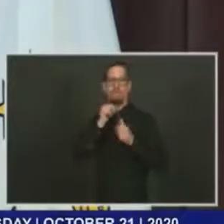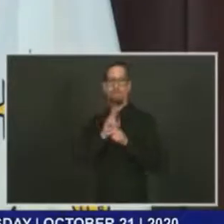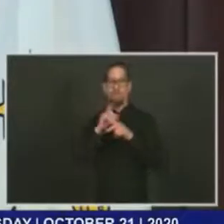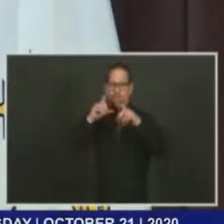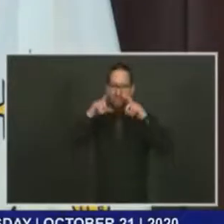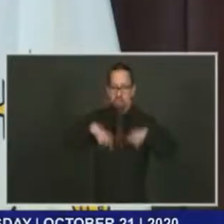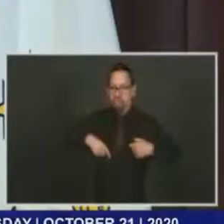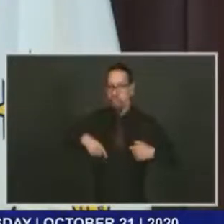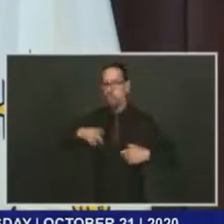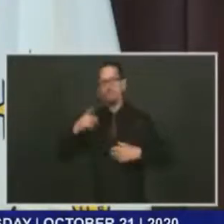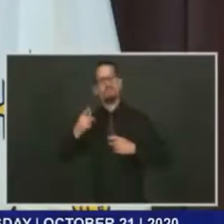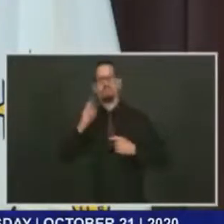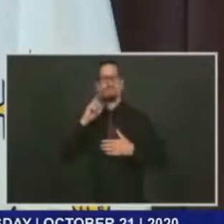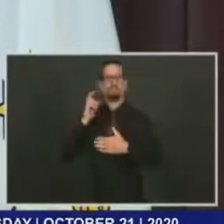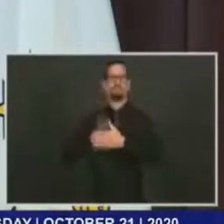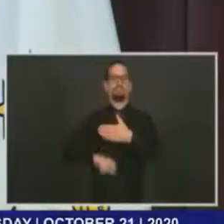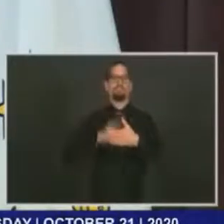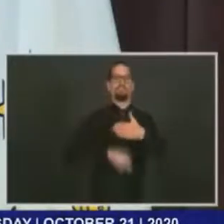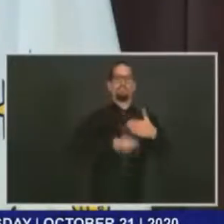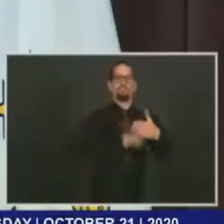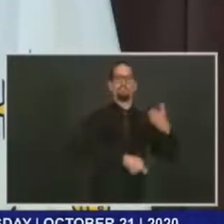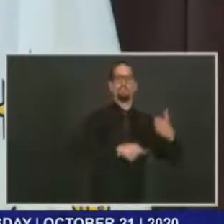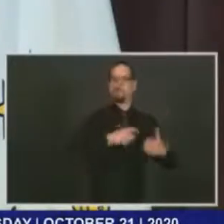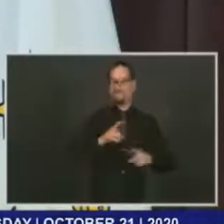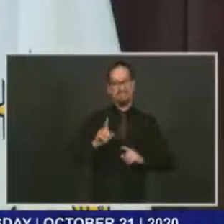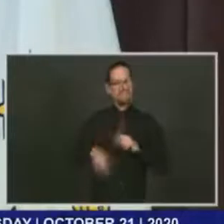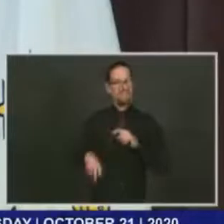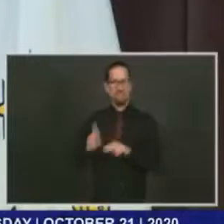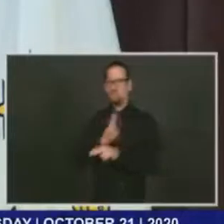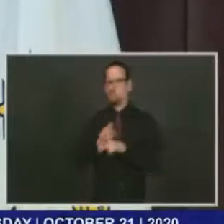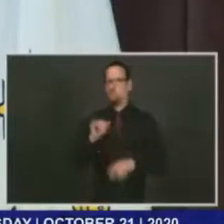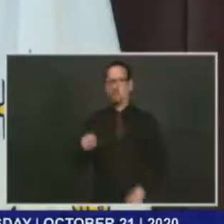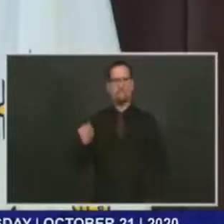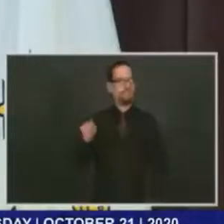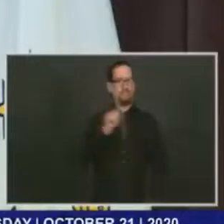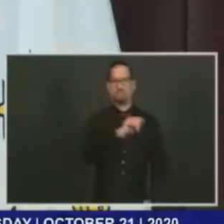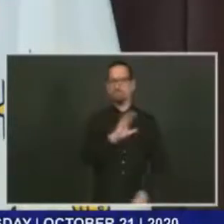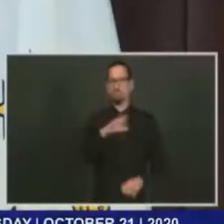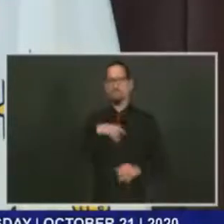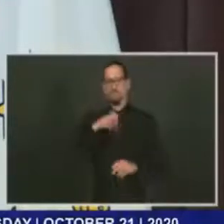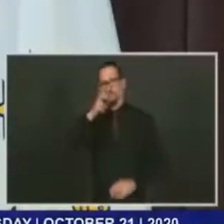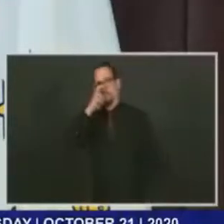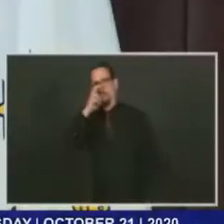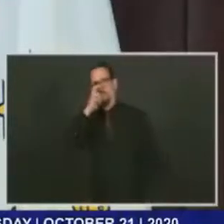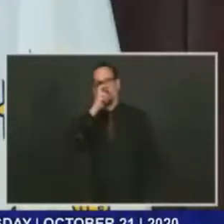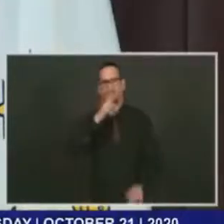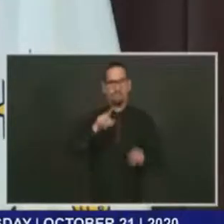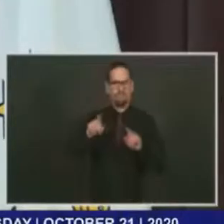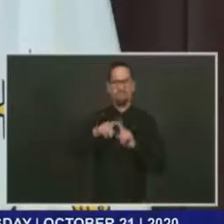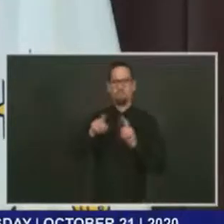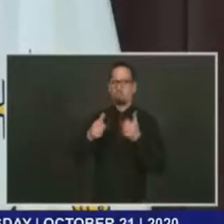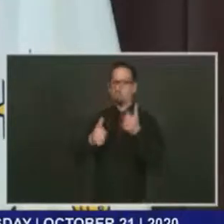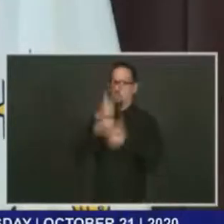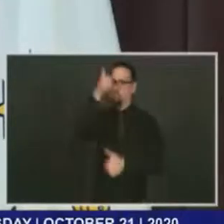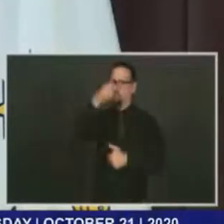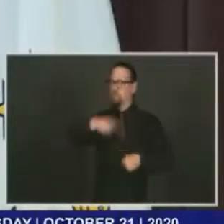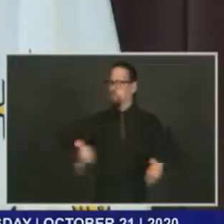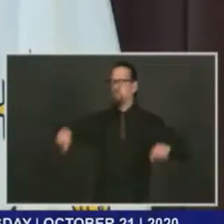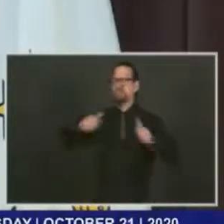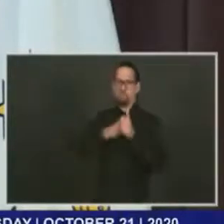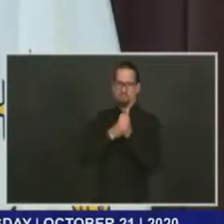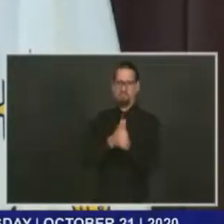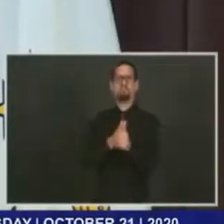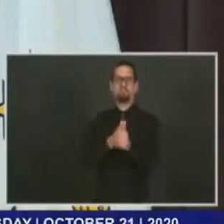in food services or in other entities. Like I said, most people are doing well, but we want to focus in, because this is such a